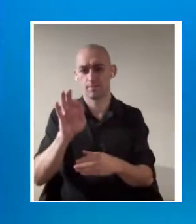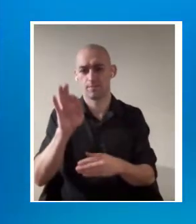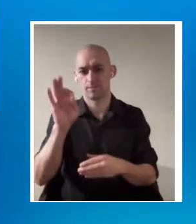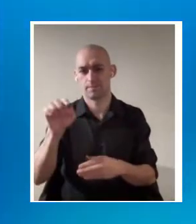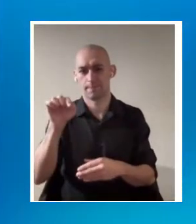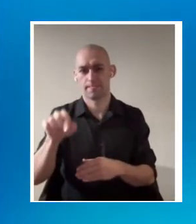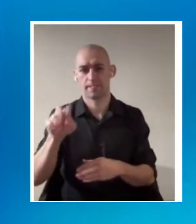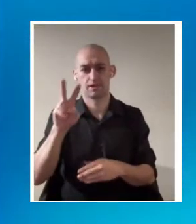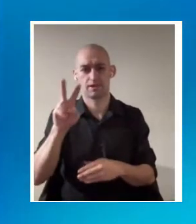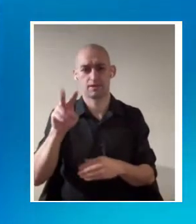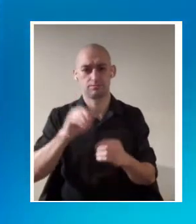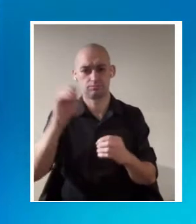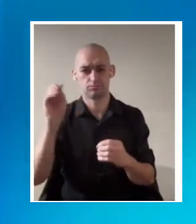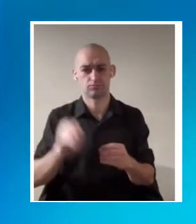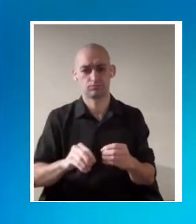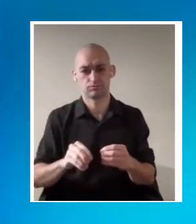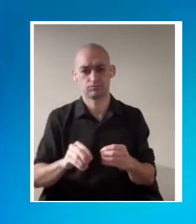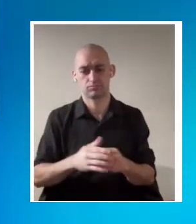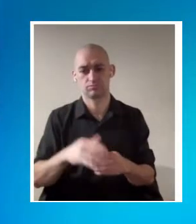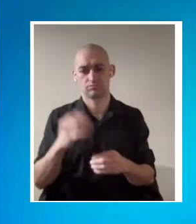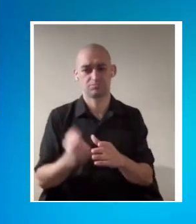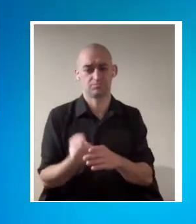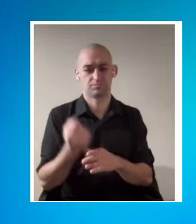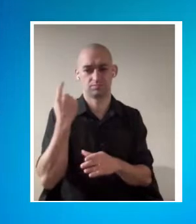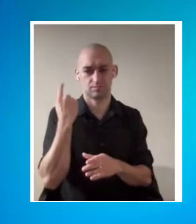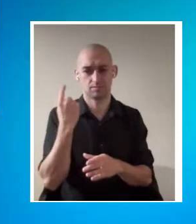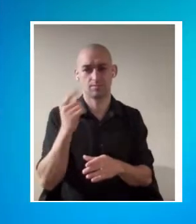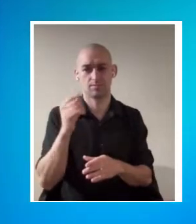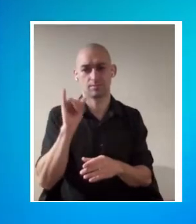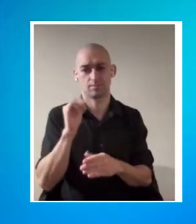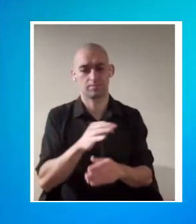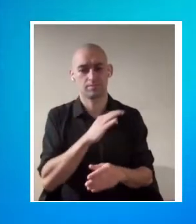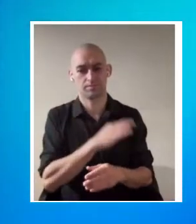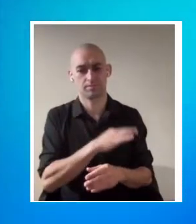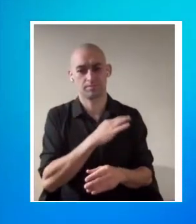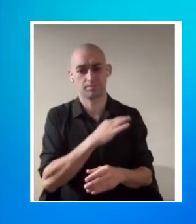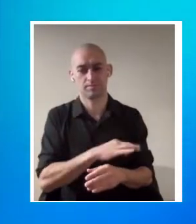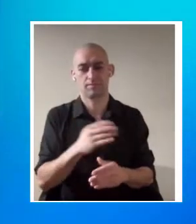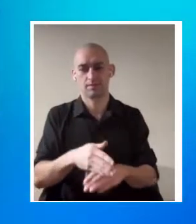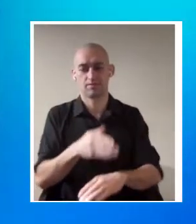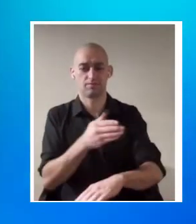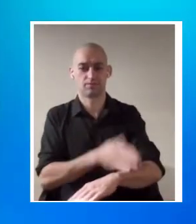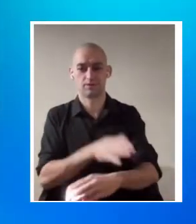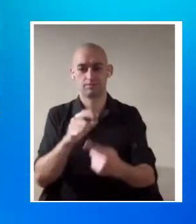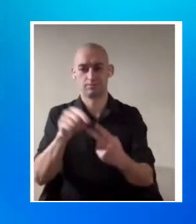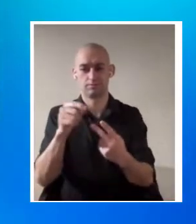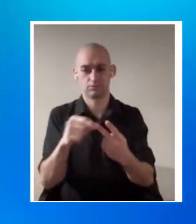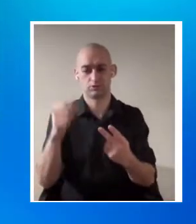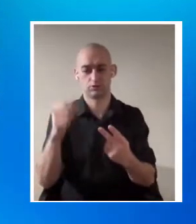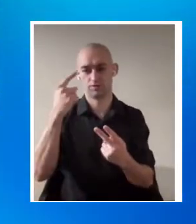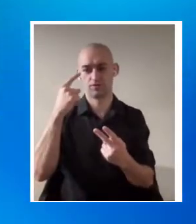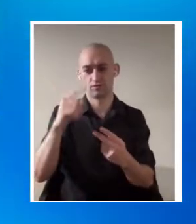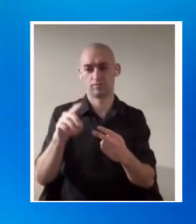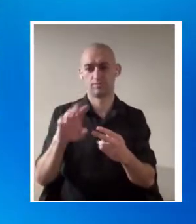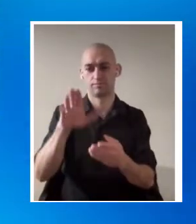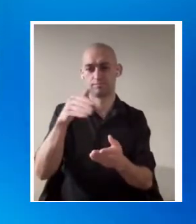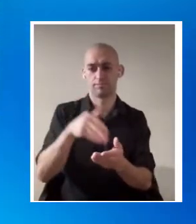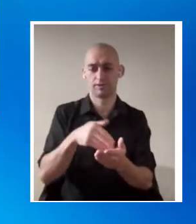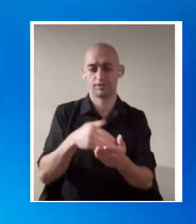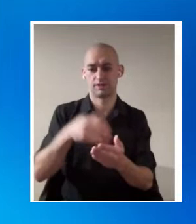99.2% was spent last year to benefit whom? And your options are low and moderate income